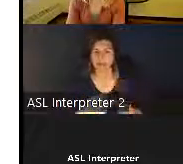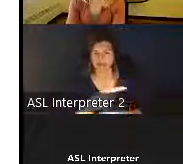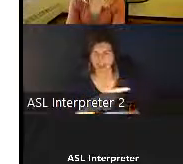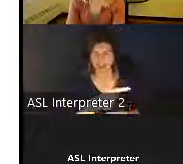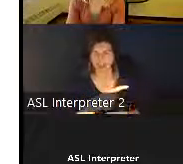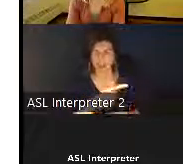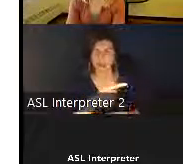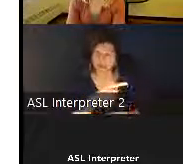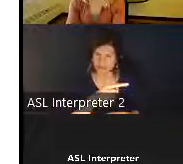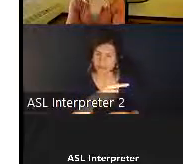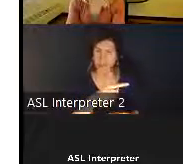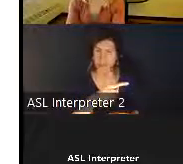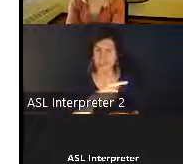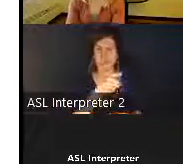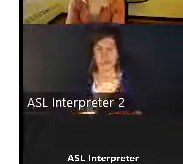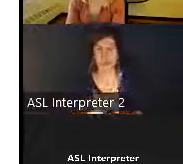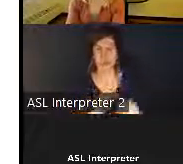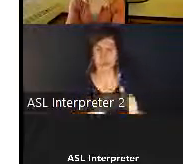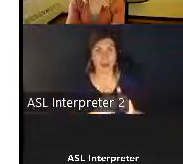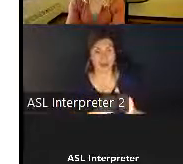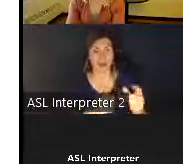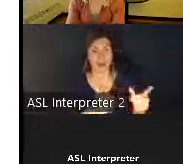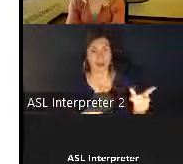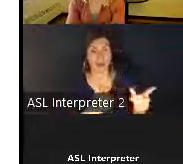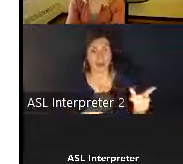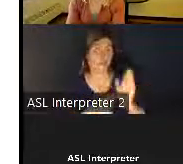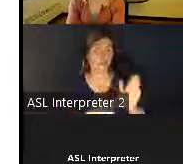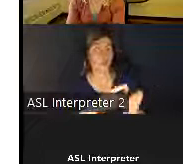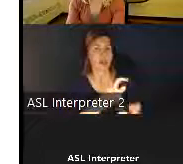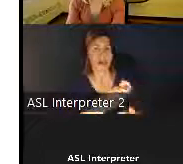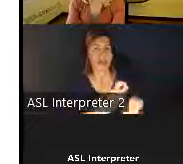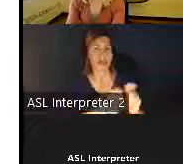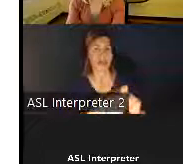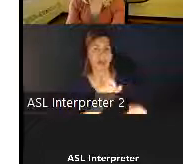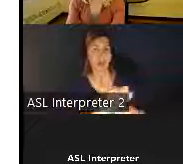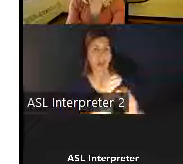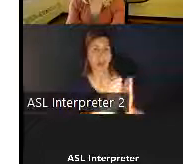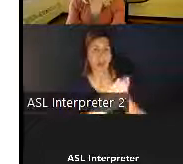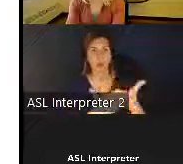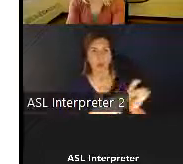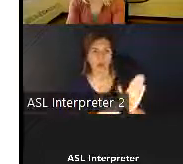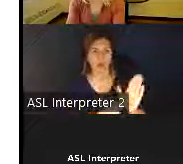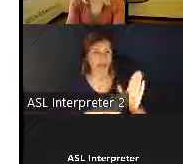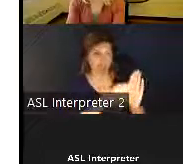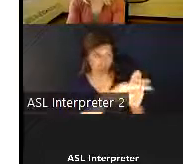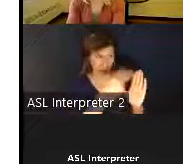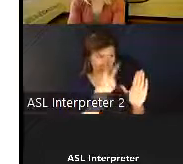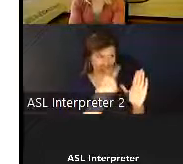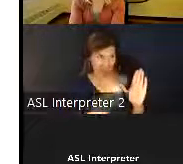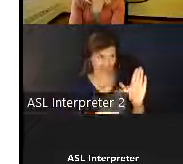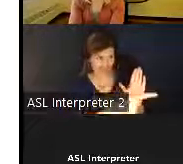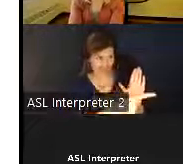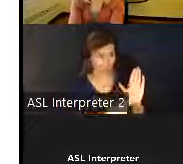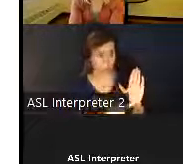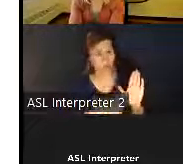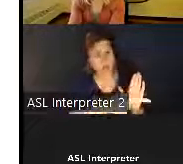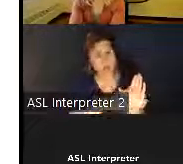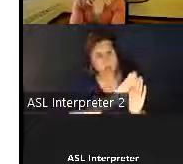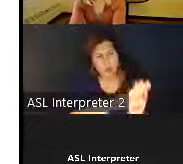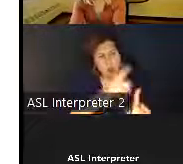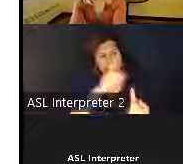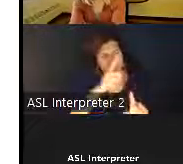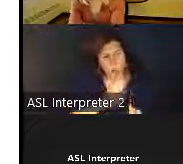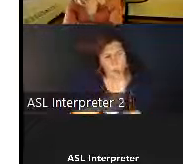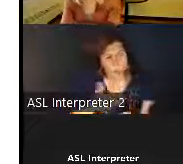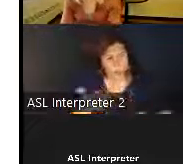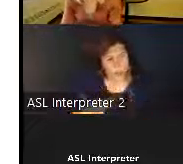with kind of walking through the adaptation workbook of helping them articulate what are our goals and objectives for